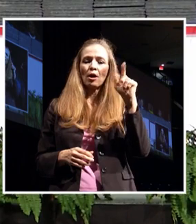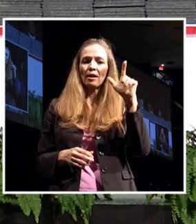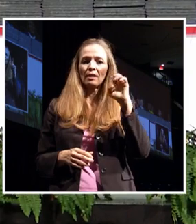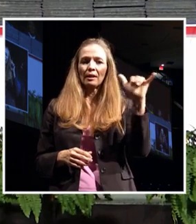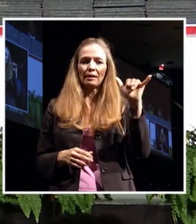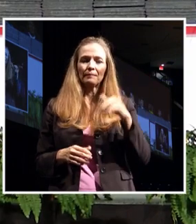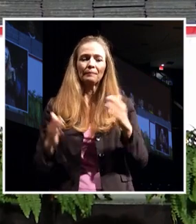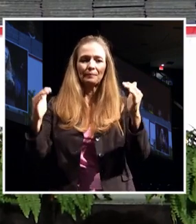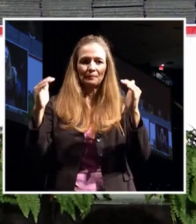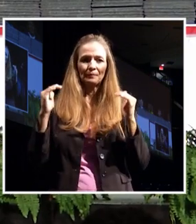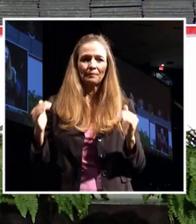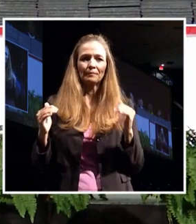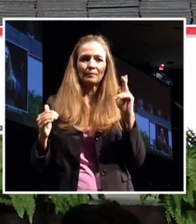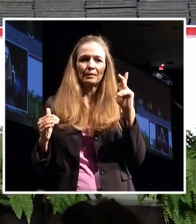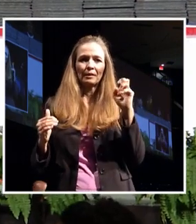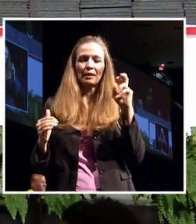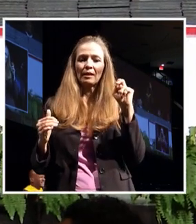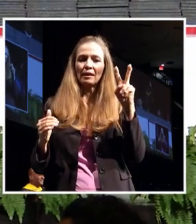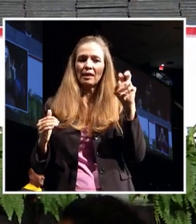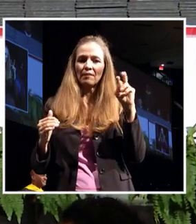School Board Trustee, Kevin Hoffman.